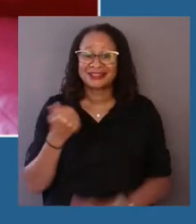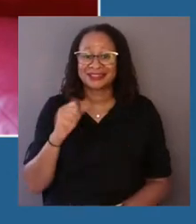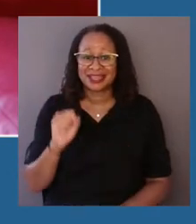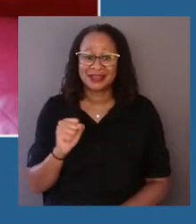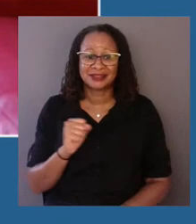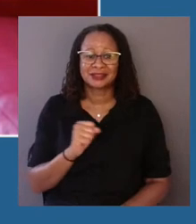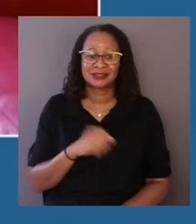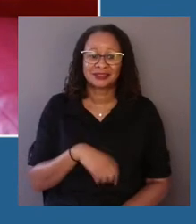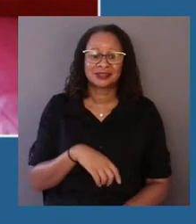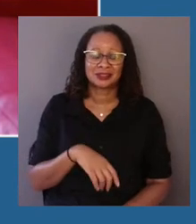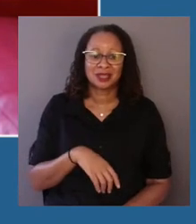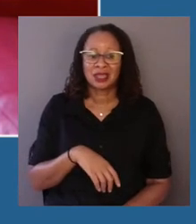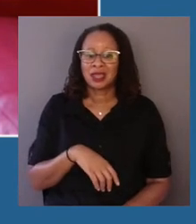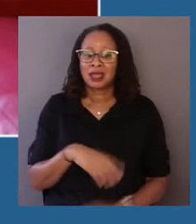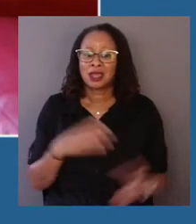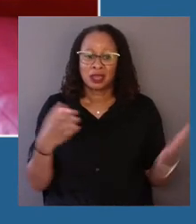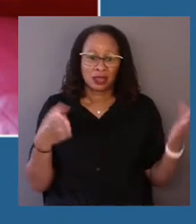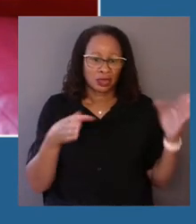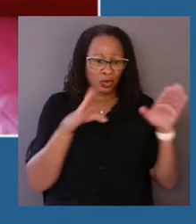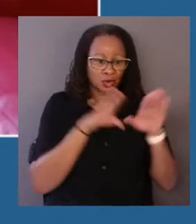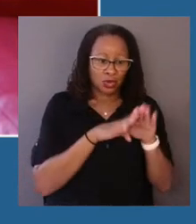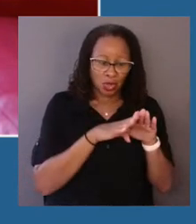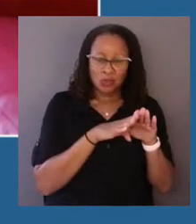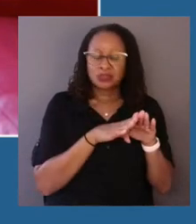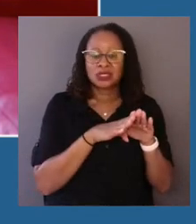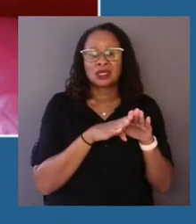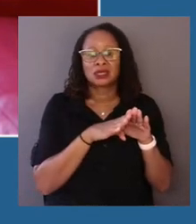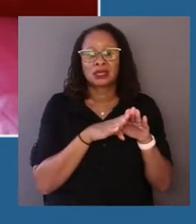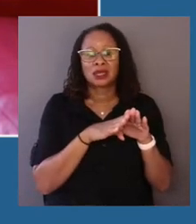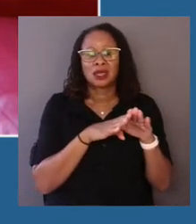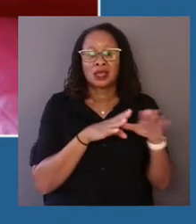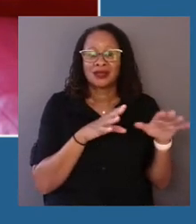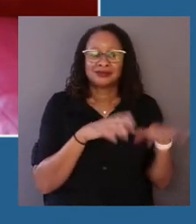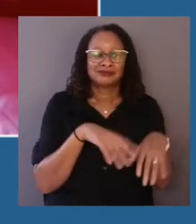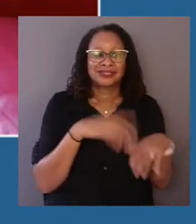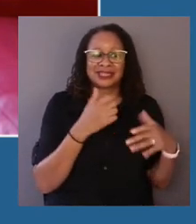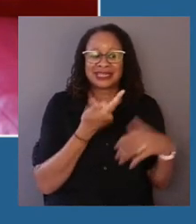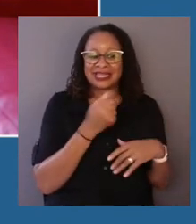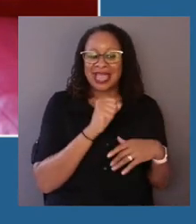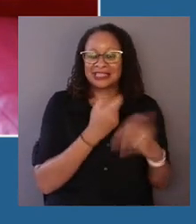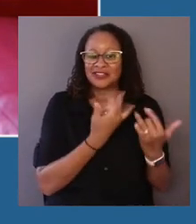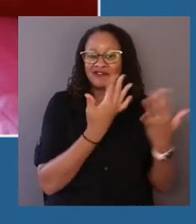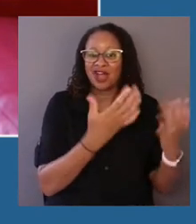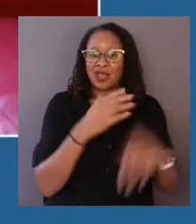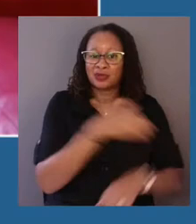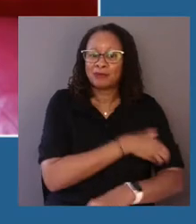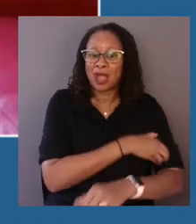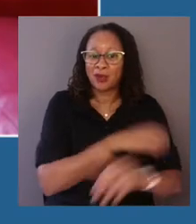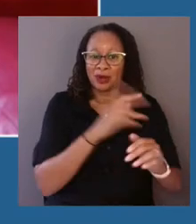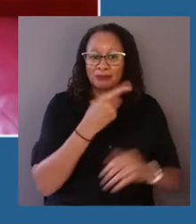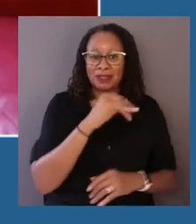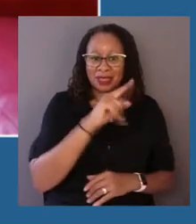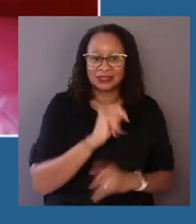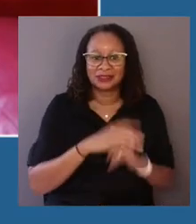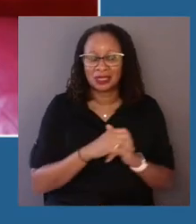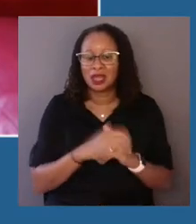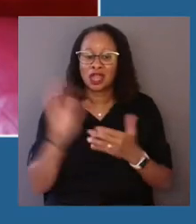coal-fired and gas-fired power plants, means reducing and